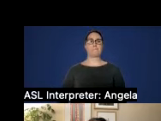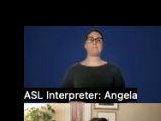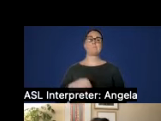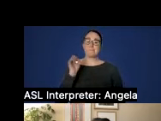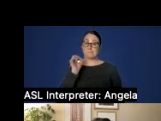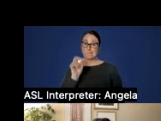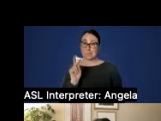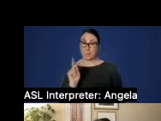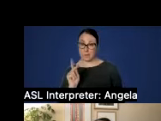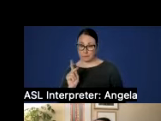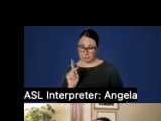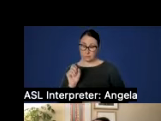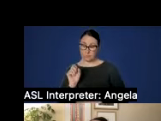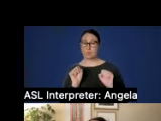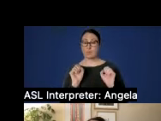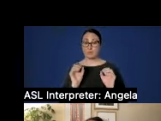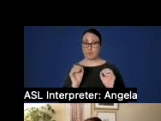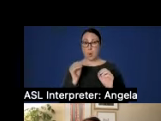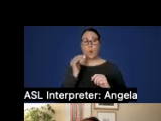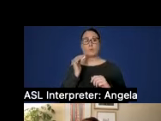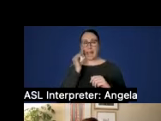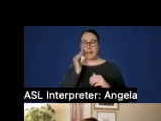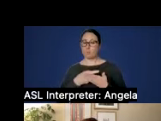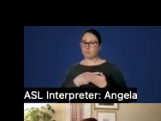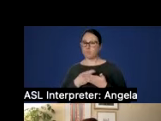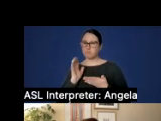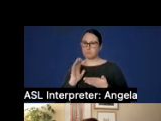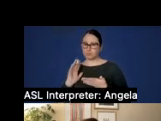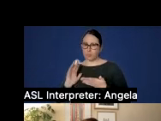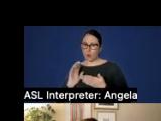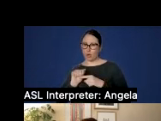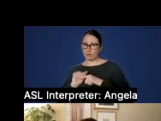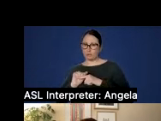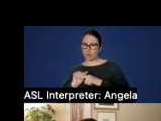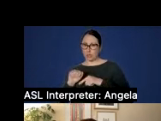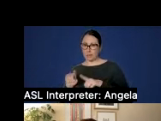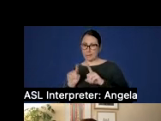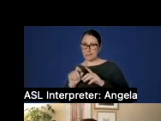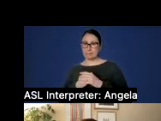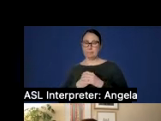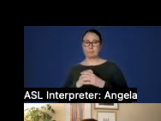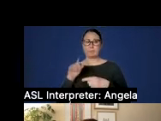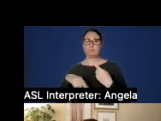Okay. So I know we are discussed earlier in your training about